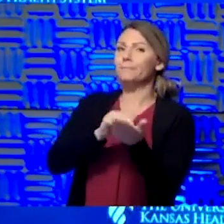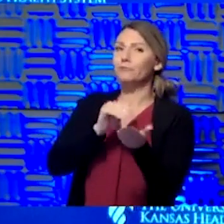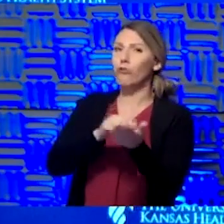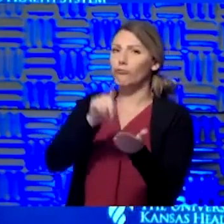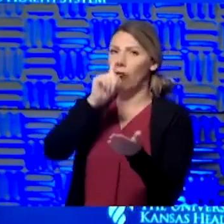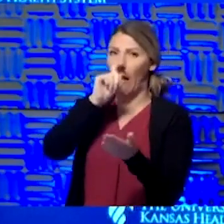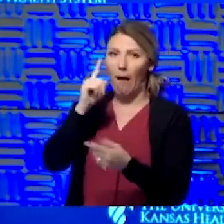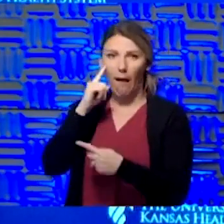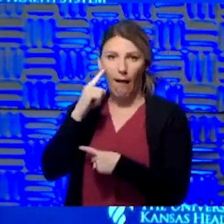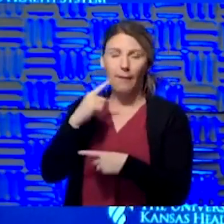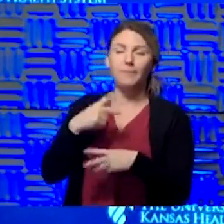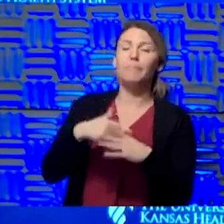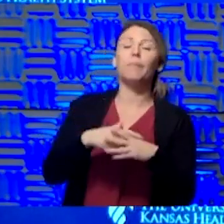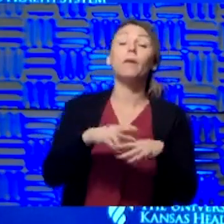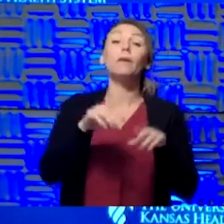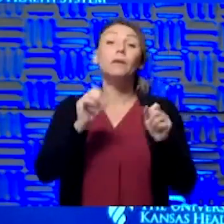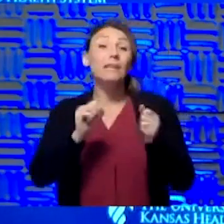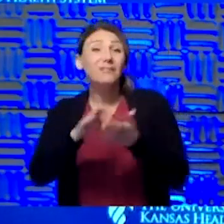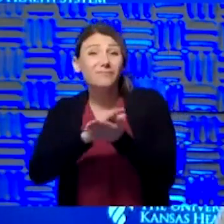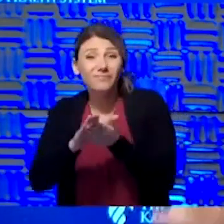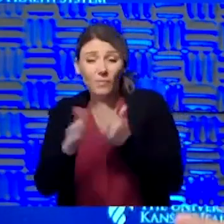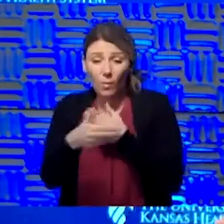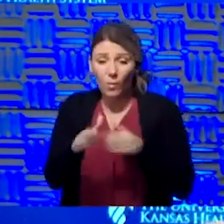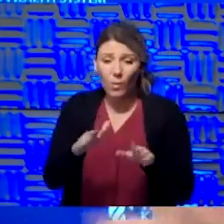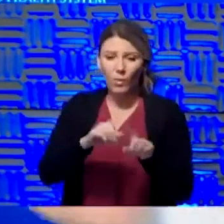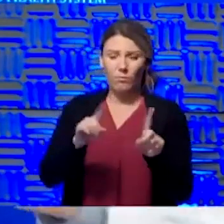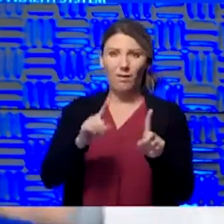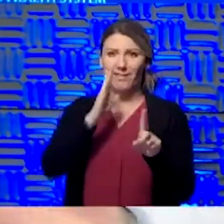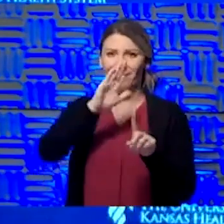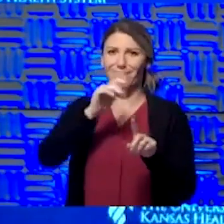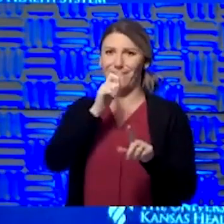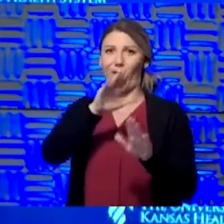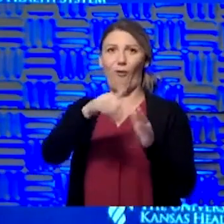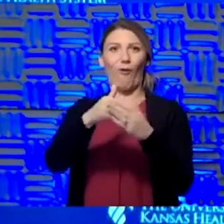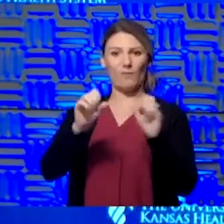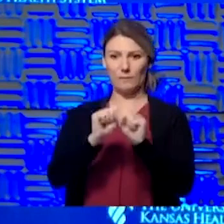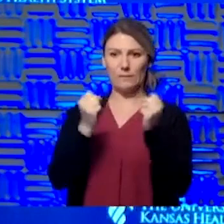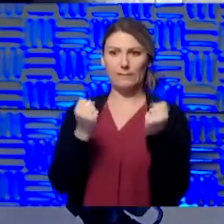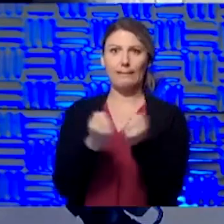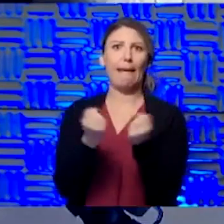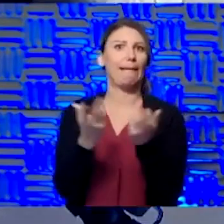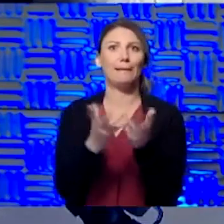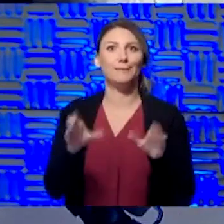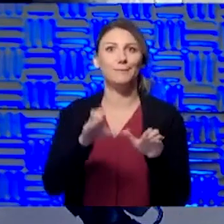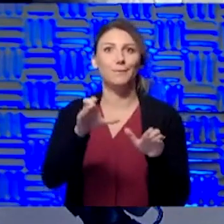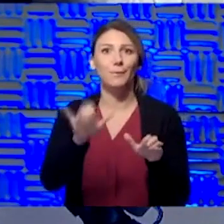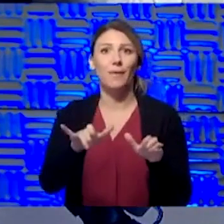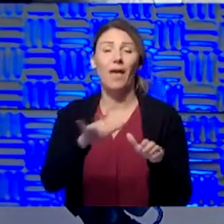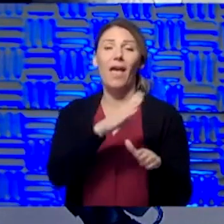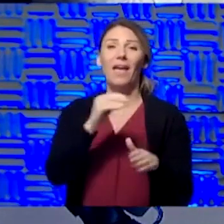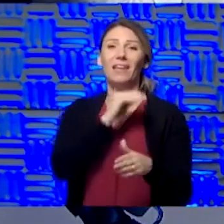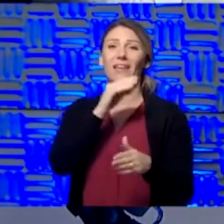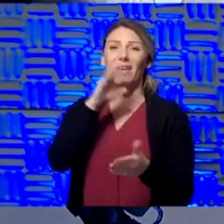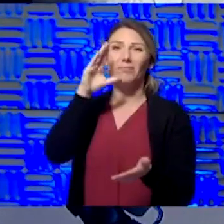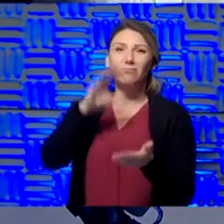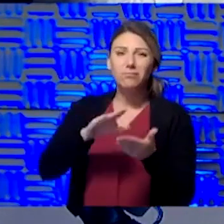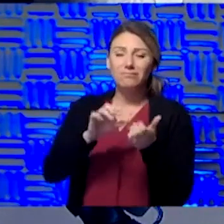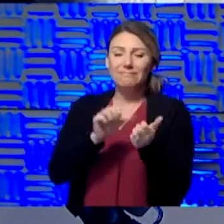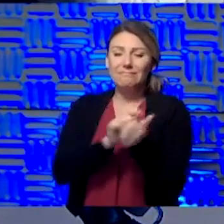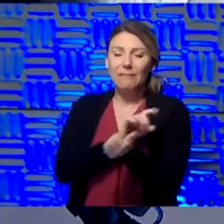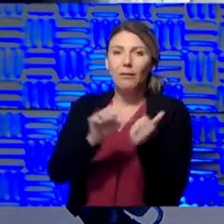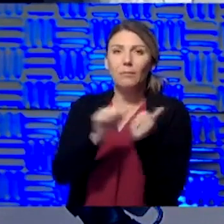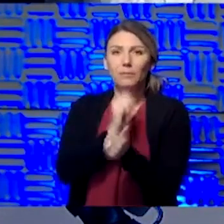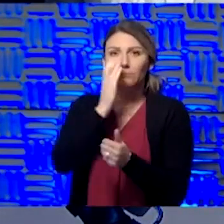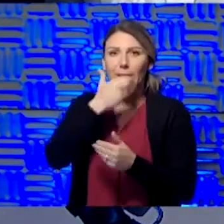a room, but I don't know that we can't sterilize all society with it. That's a struggle, Dana, and it can degrade masks a little too. Yeah, I